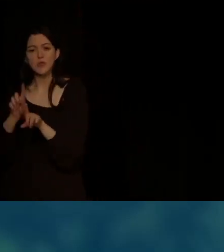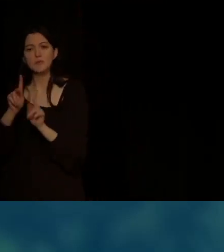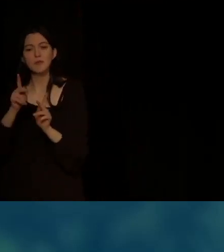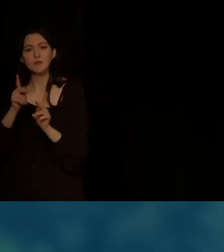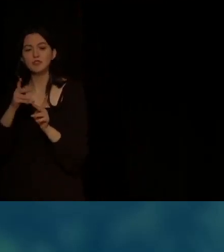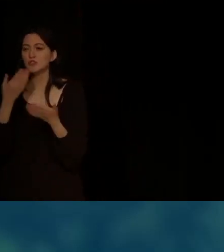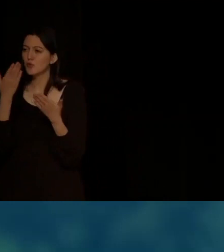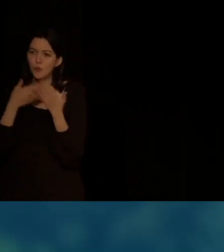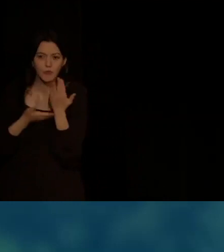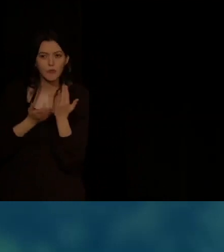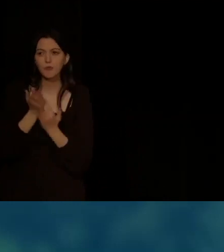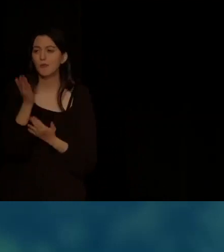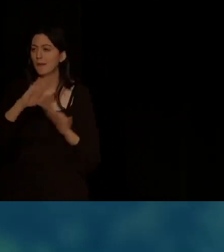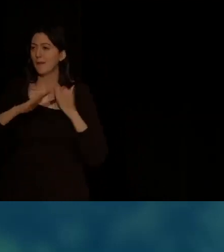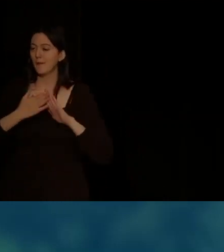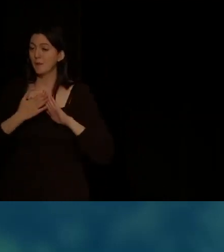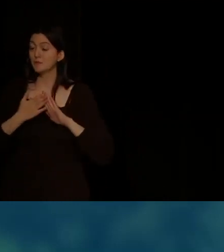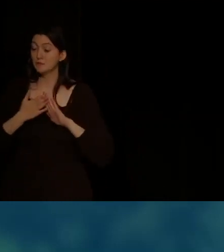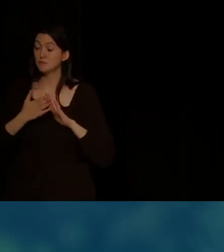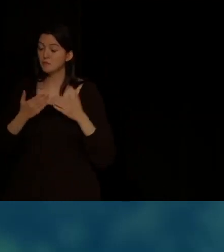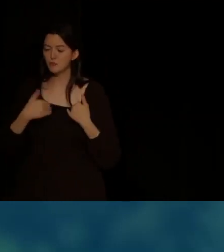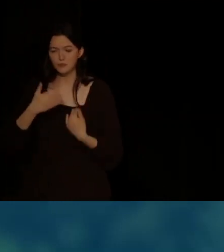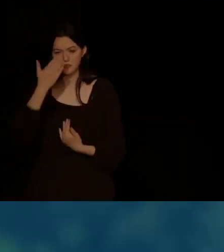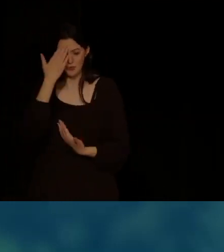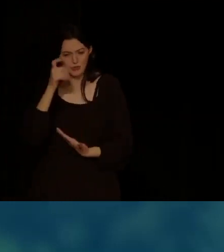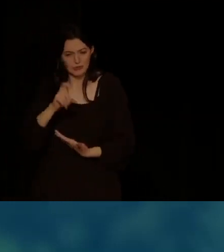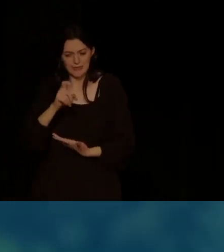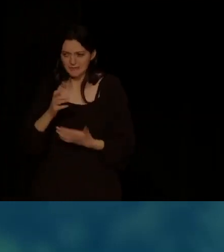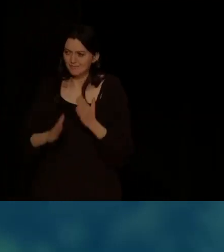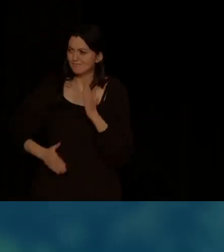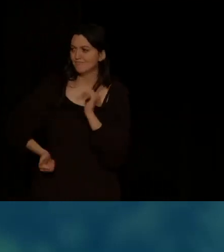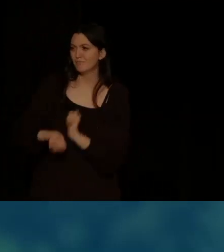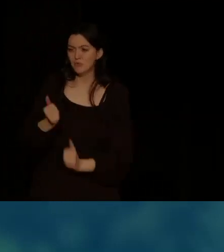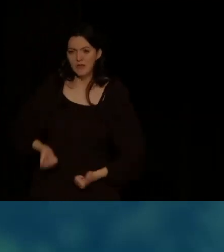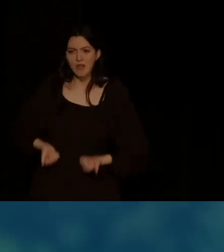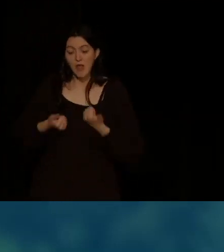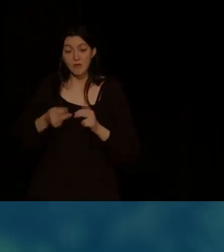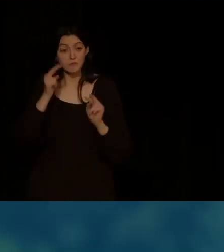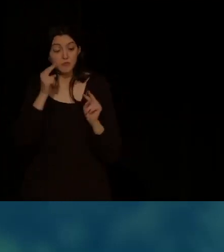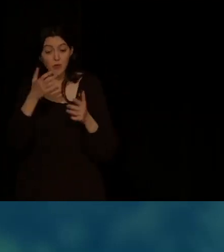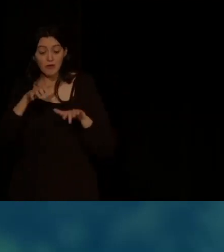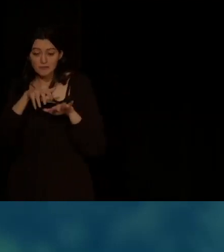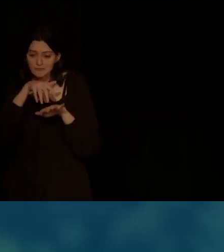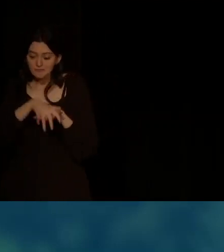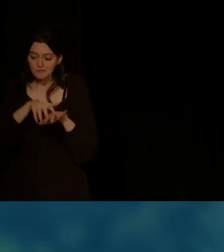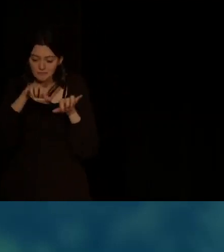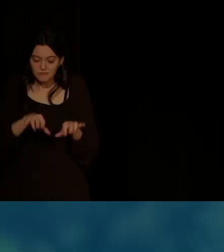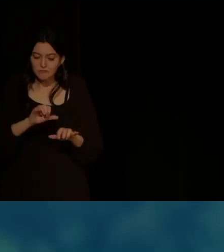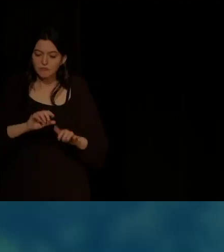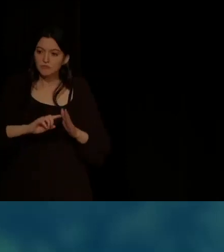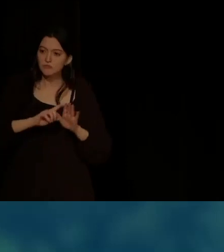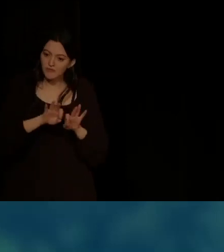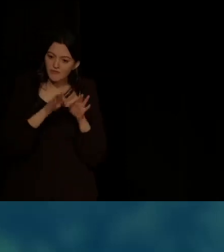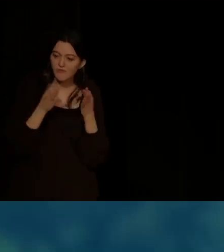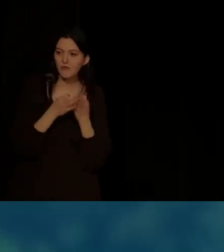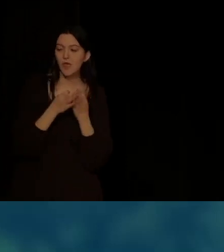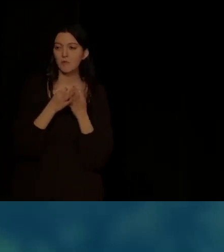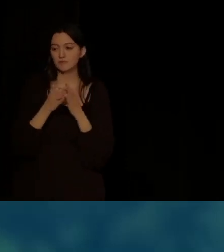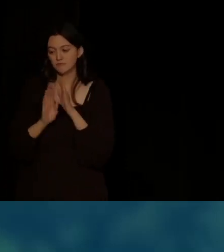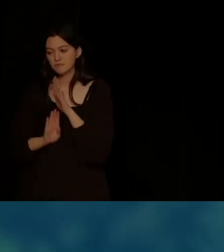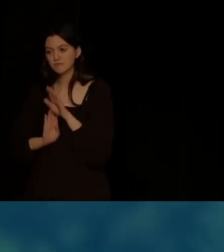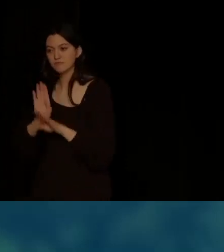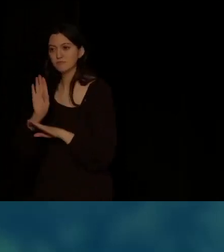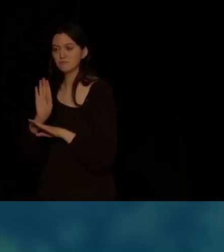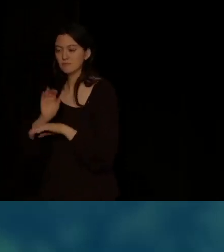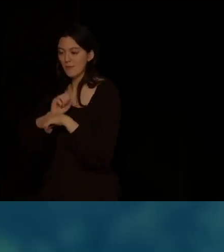through. St. Louis County has what you need to get the most out of life. Whether you're looking to settle down or to start a family or to